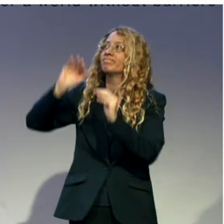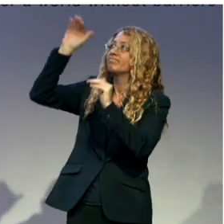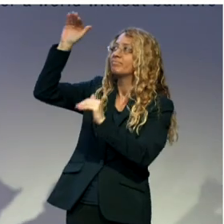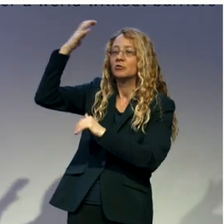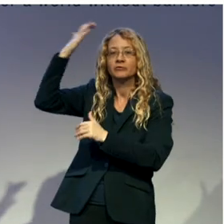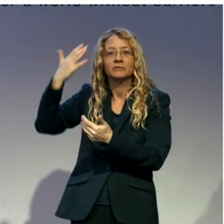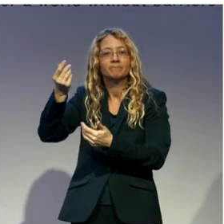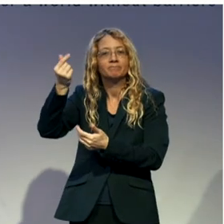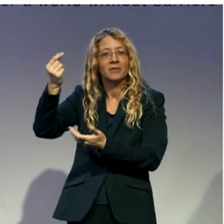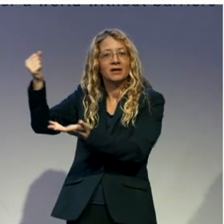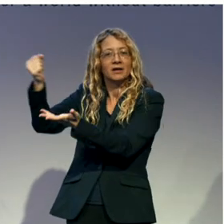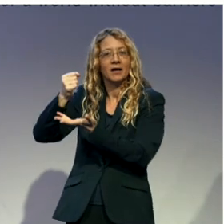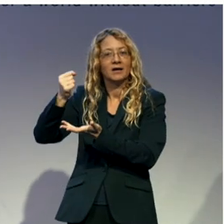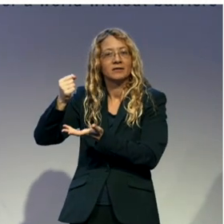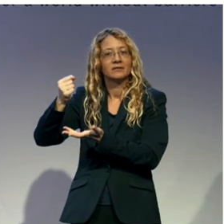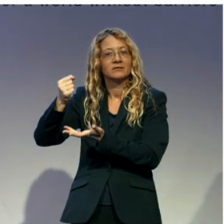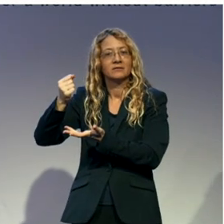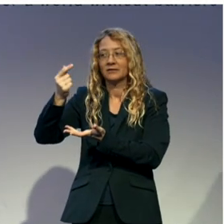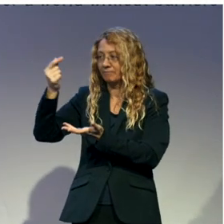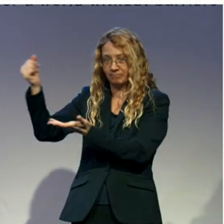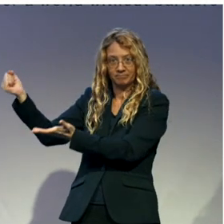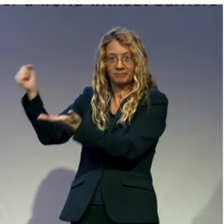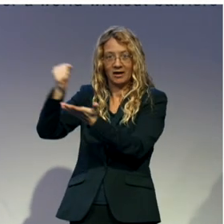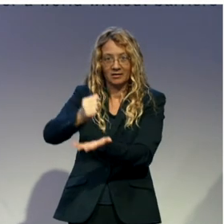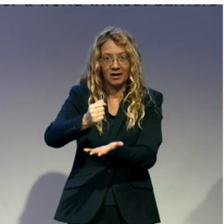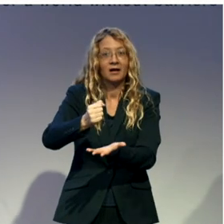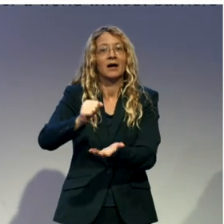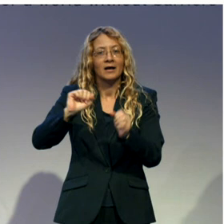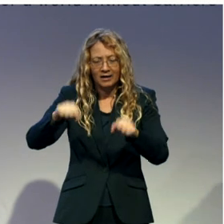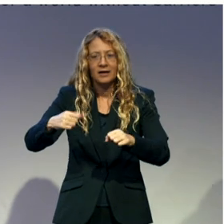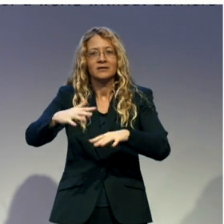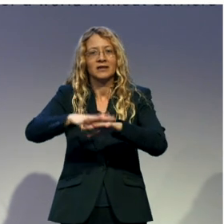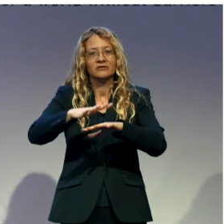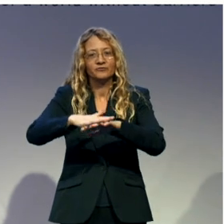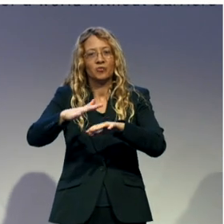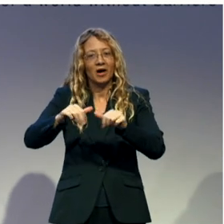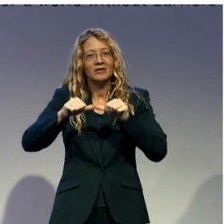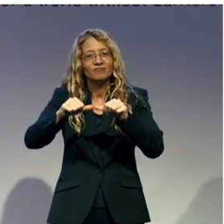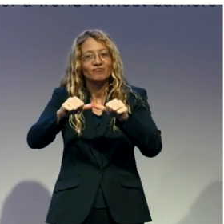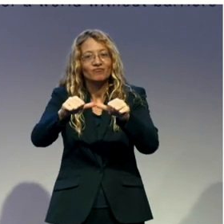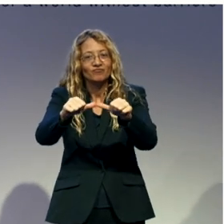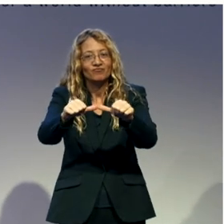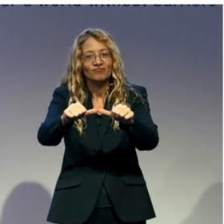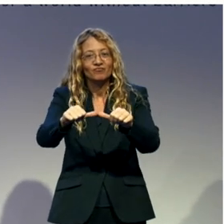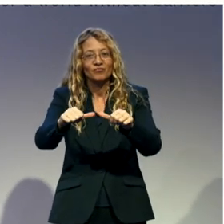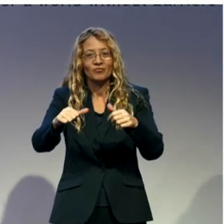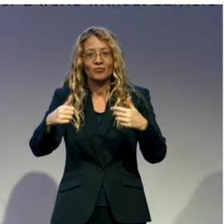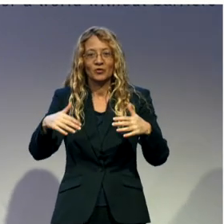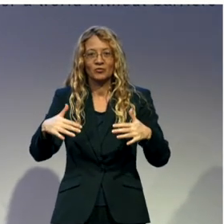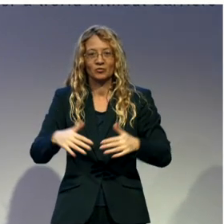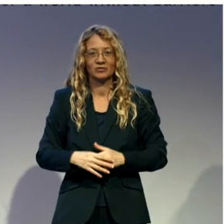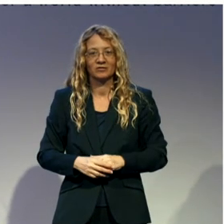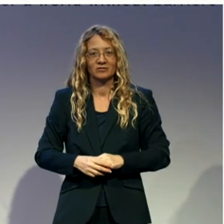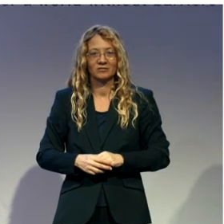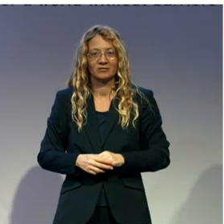in Cambodia. And we think this is a great way to ensure sustainability of this. I want to end by saying that